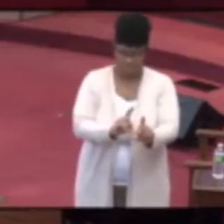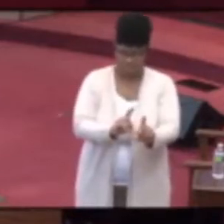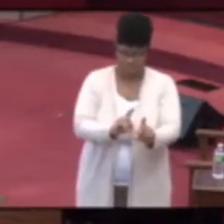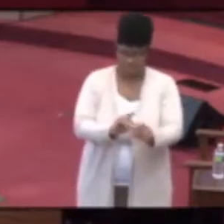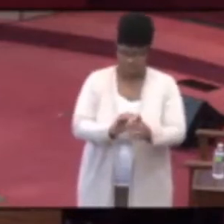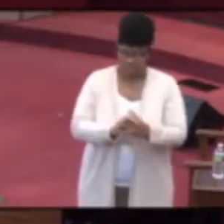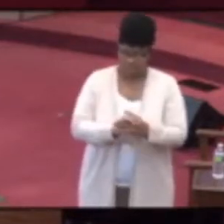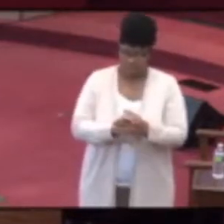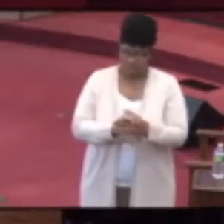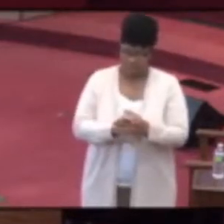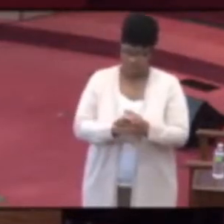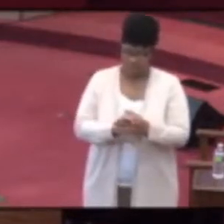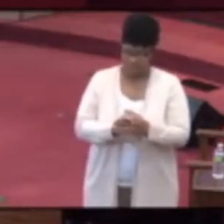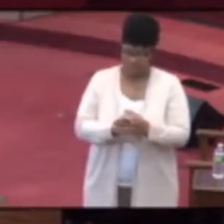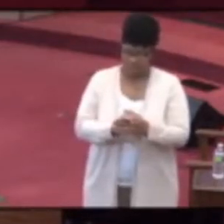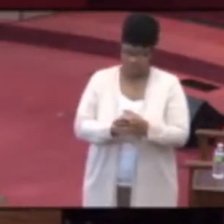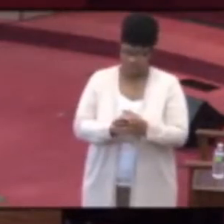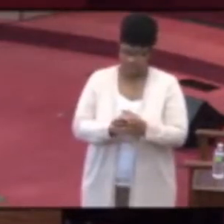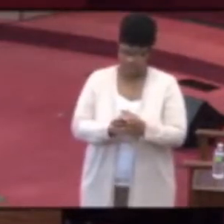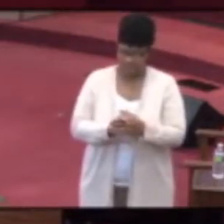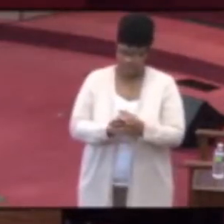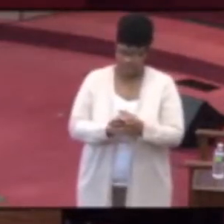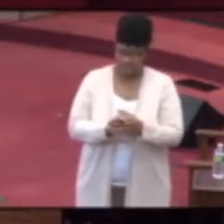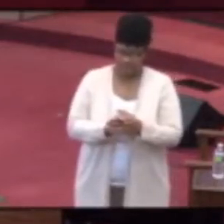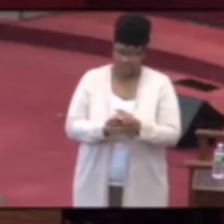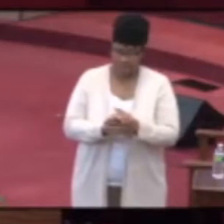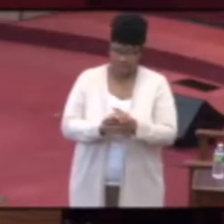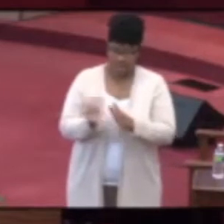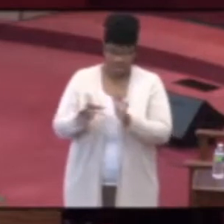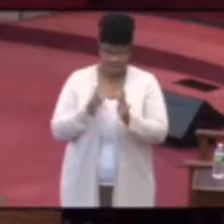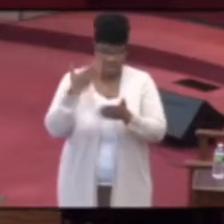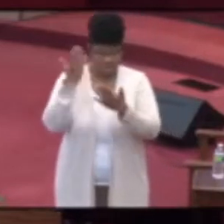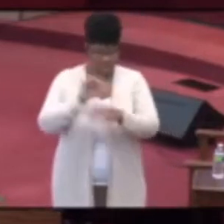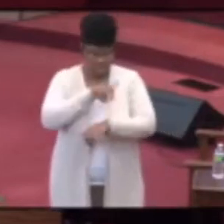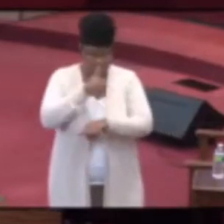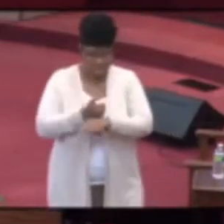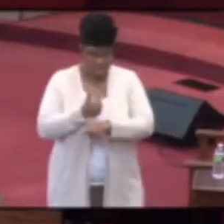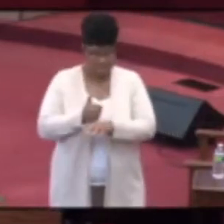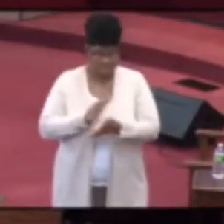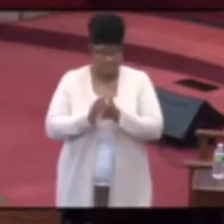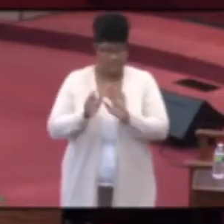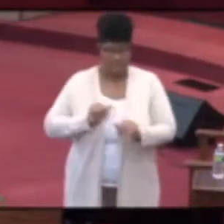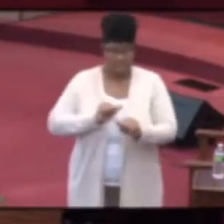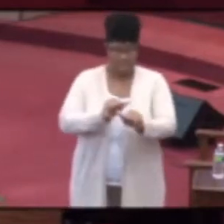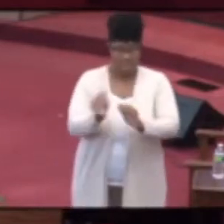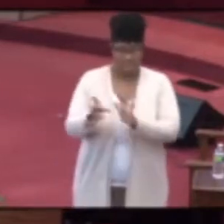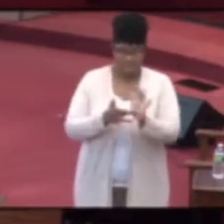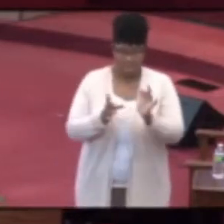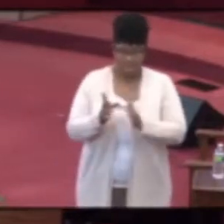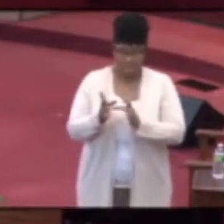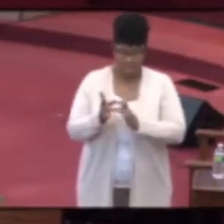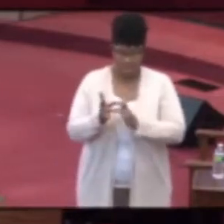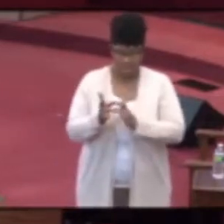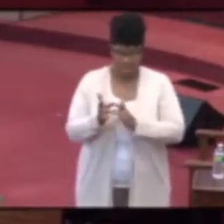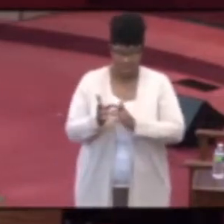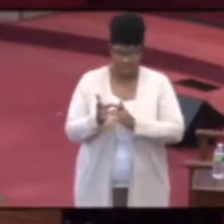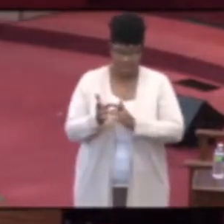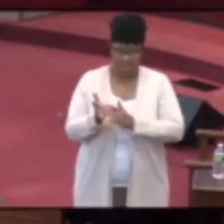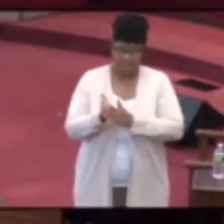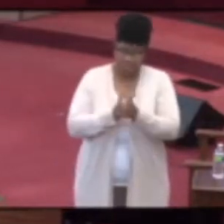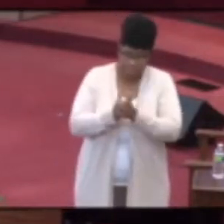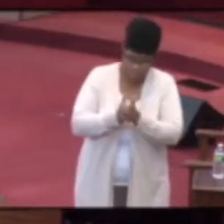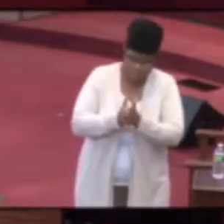as disciples that he will designate apostles, Jesus is led, he is compelled,